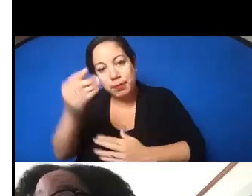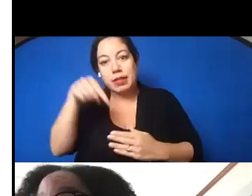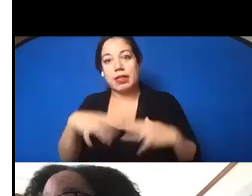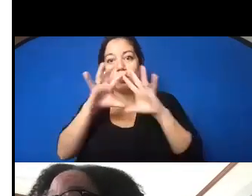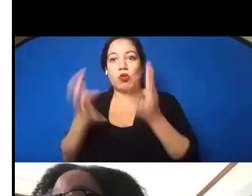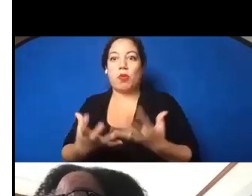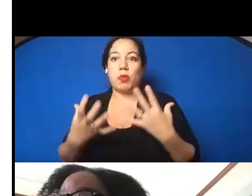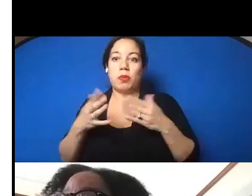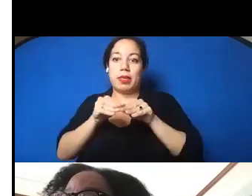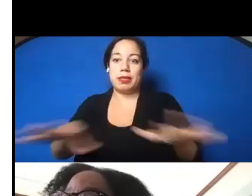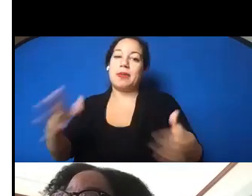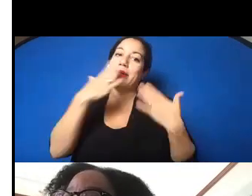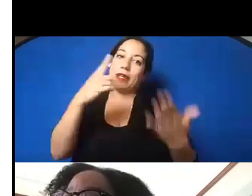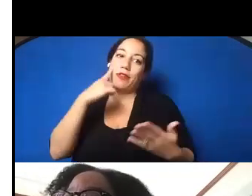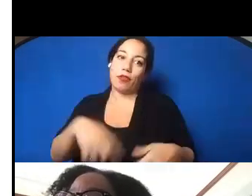me.